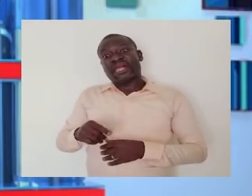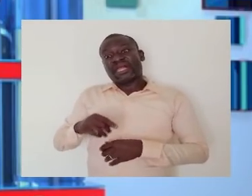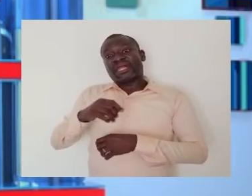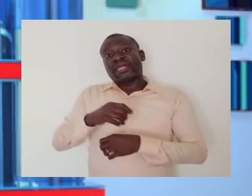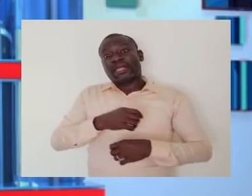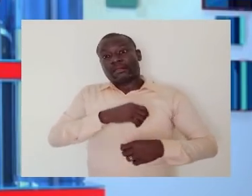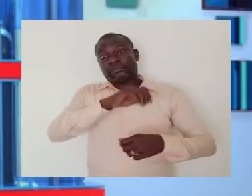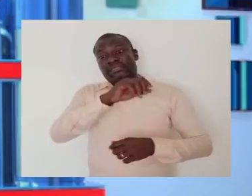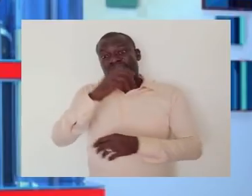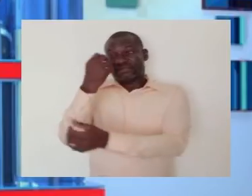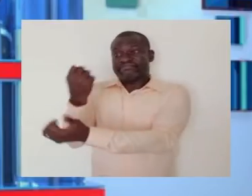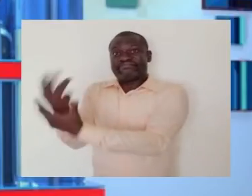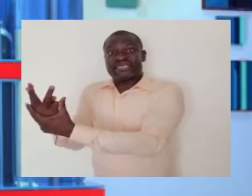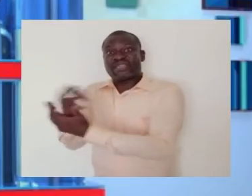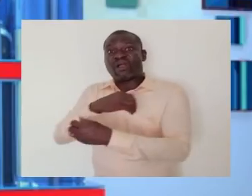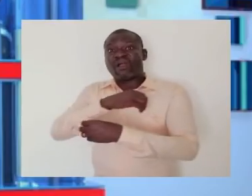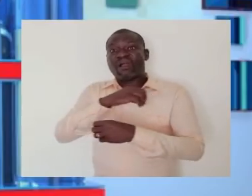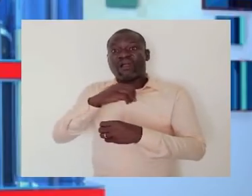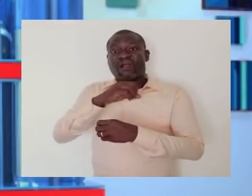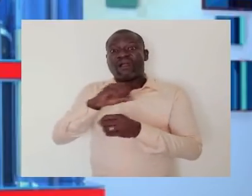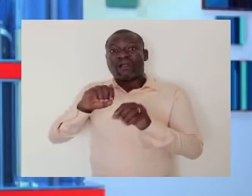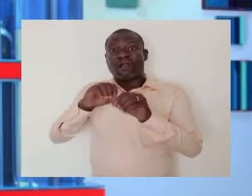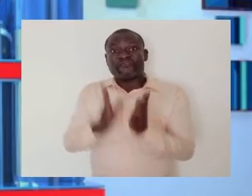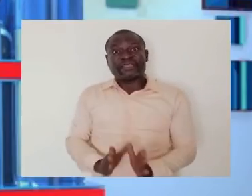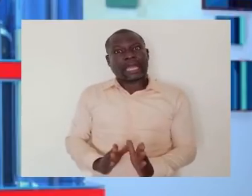mo ya work se ye tori wo ho. Oh,